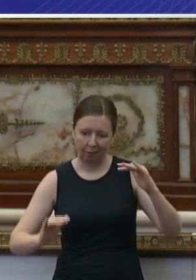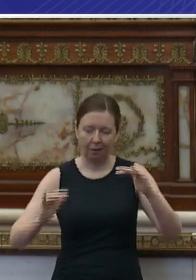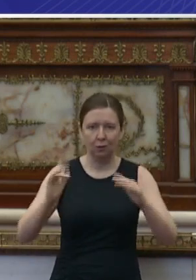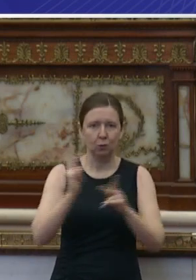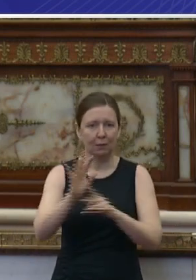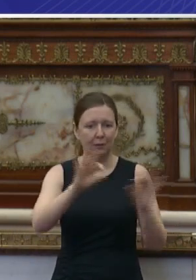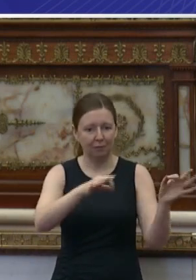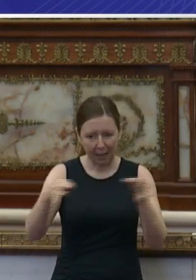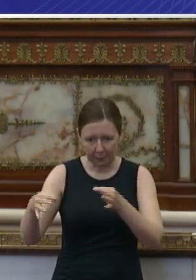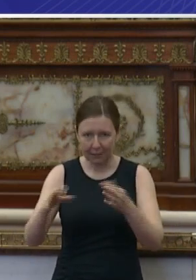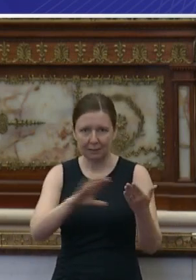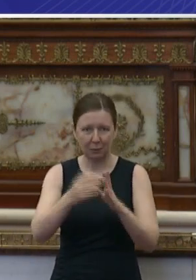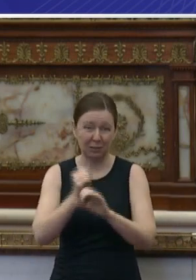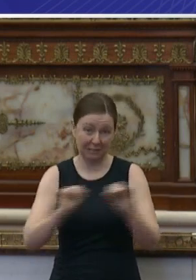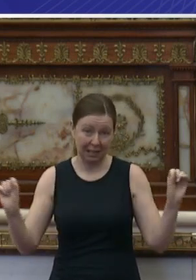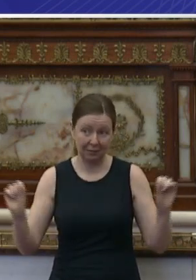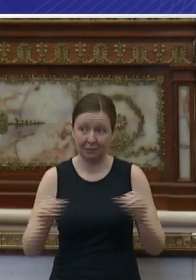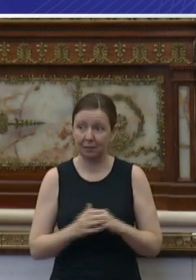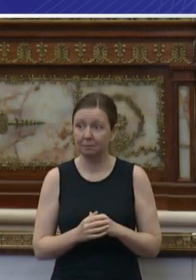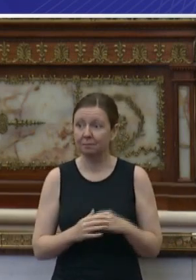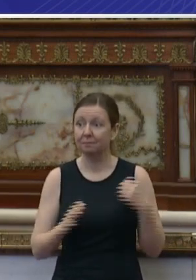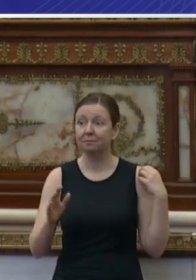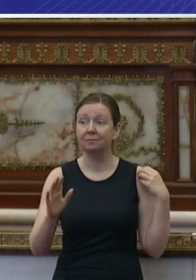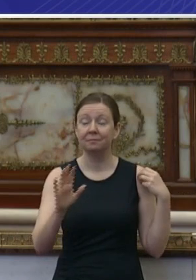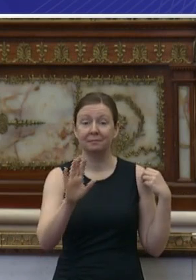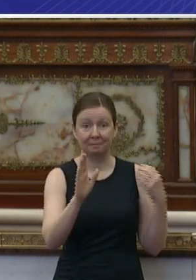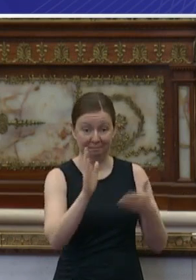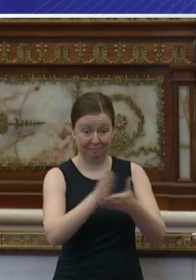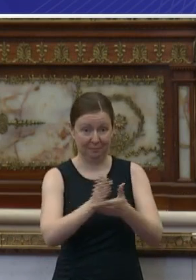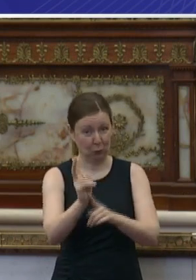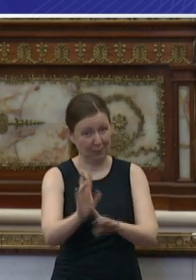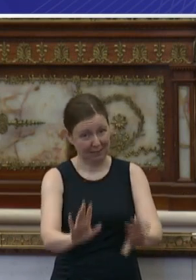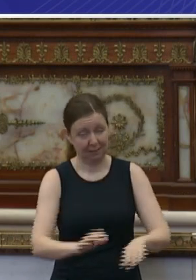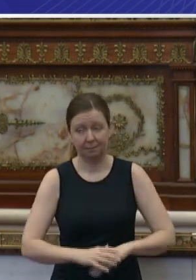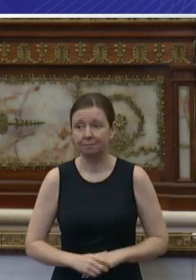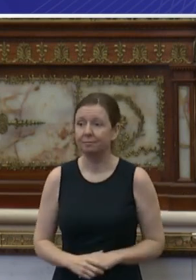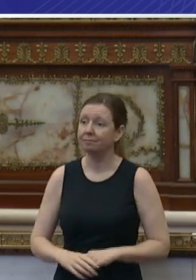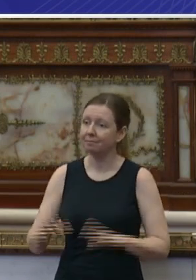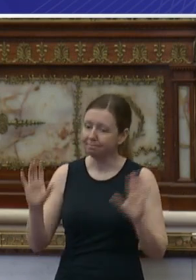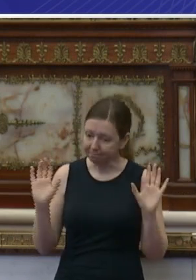their families and communities safe. Ms. Carroll, you're at 2 minutes.